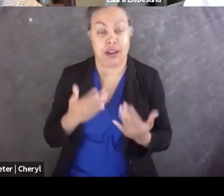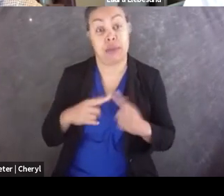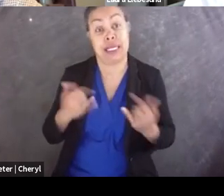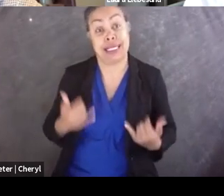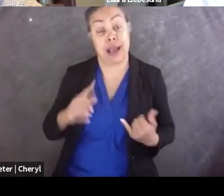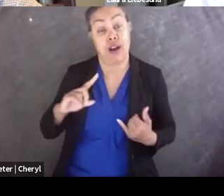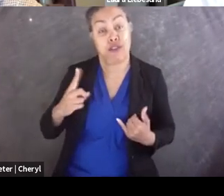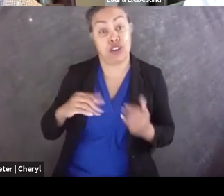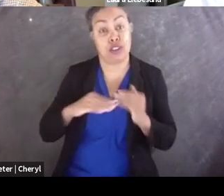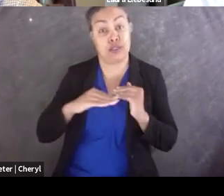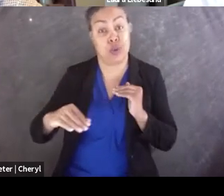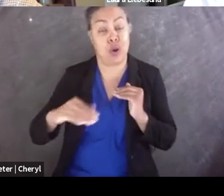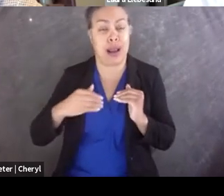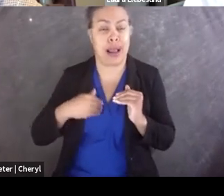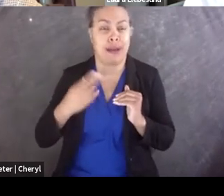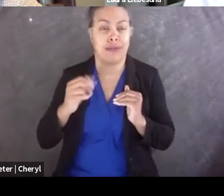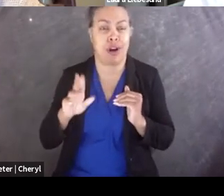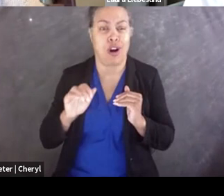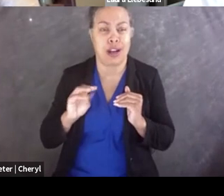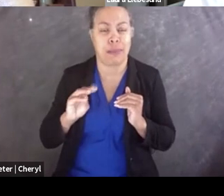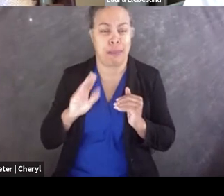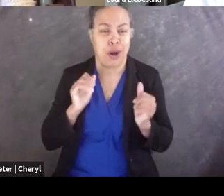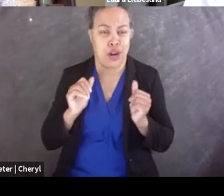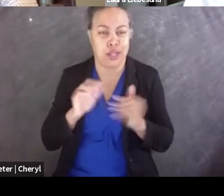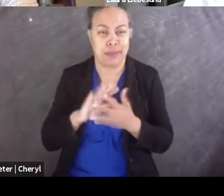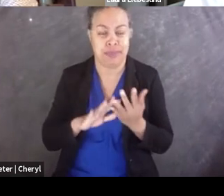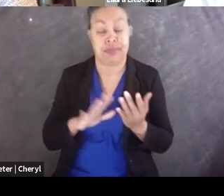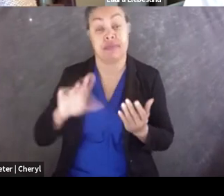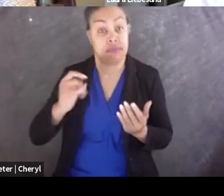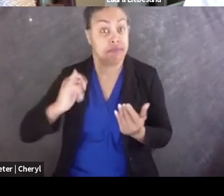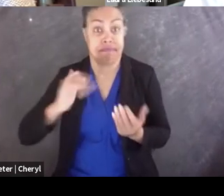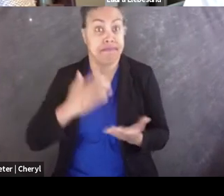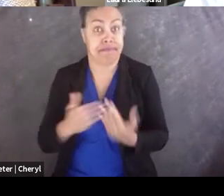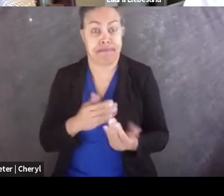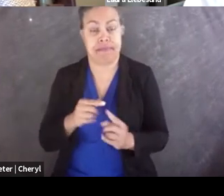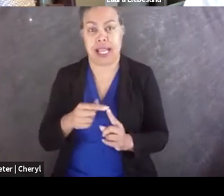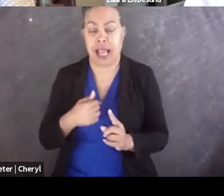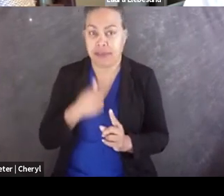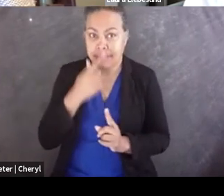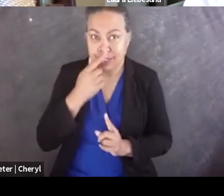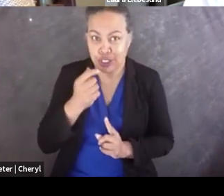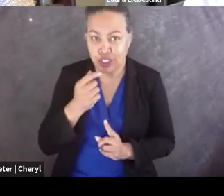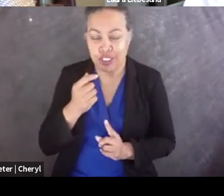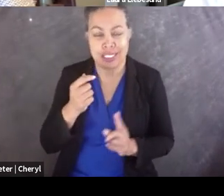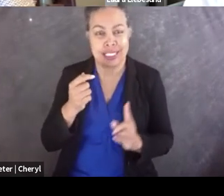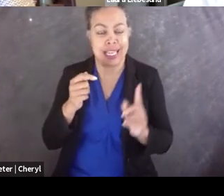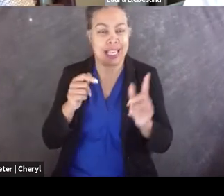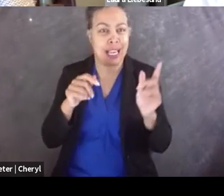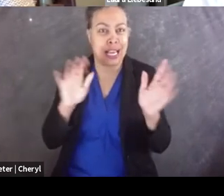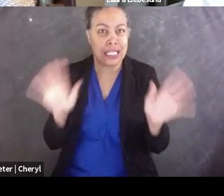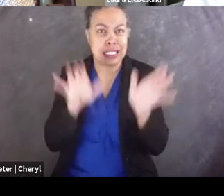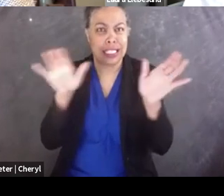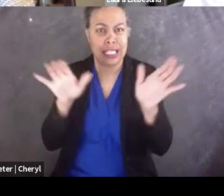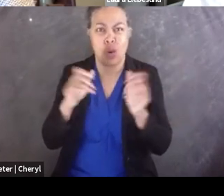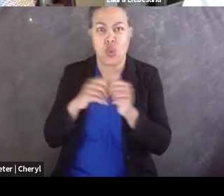a harlot bar and restaurant, had a very unusual decor with stalactites and stalagmites as